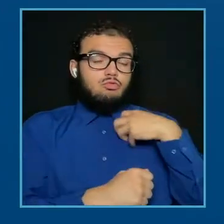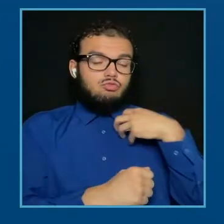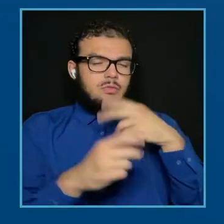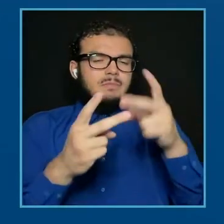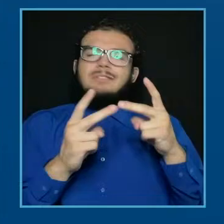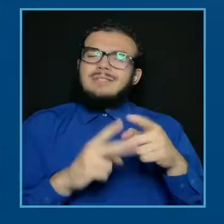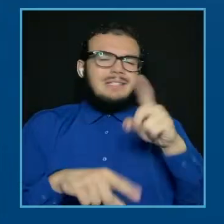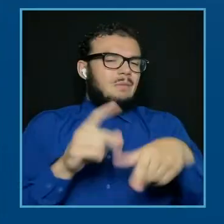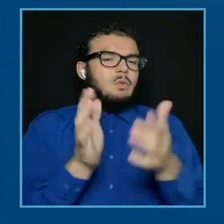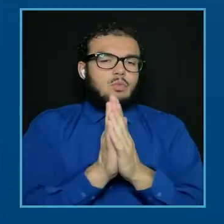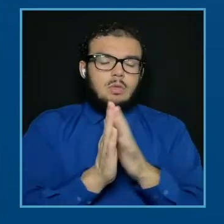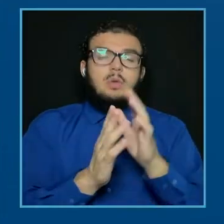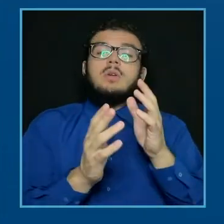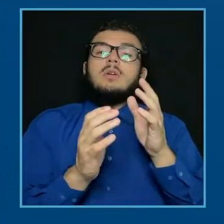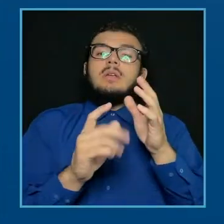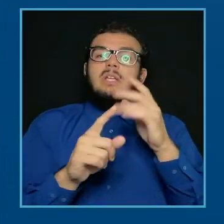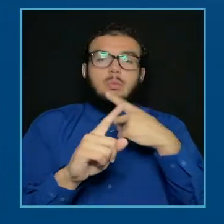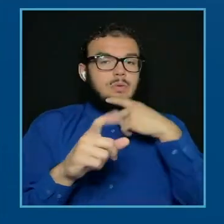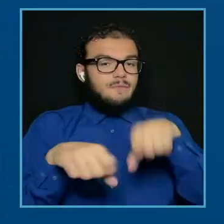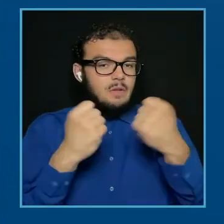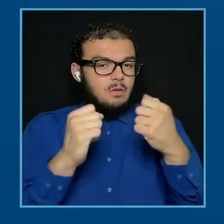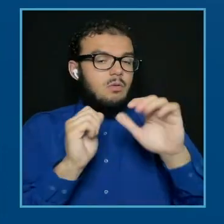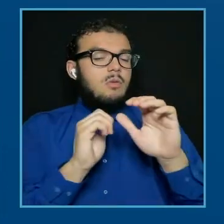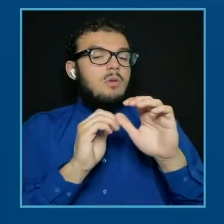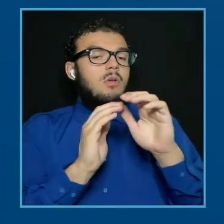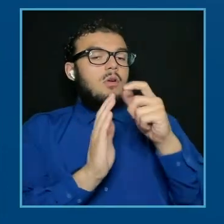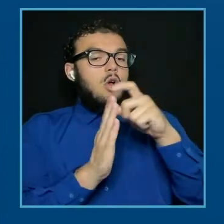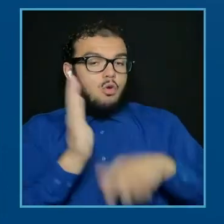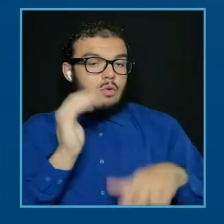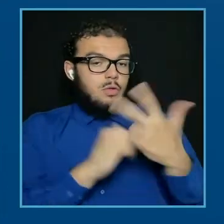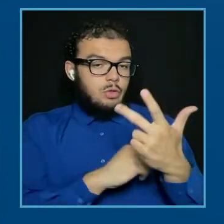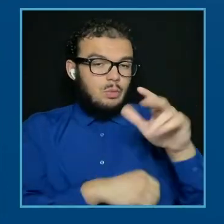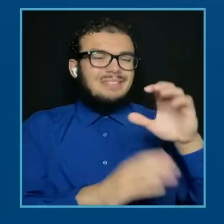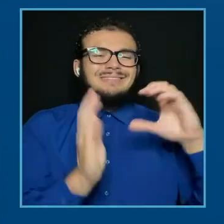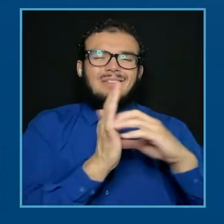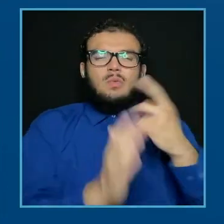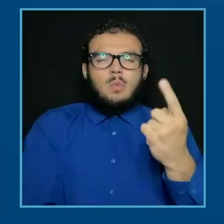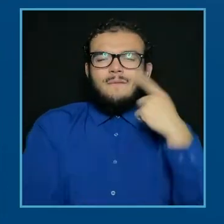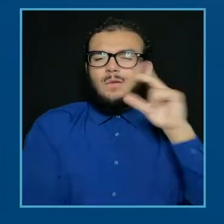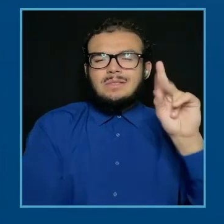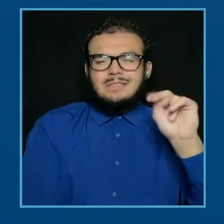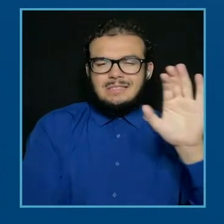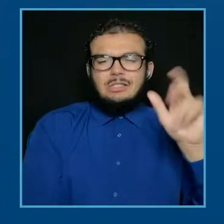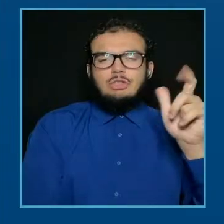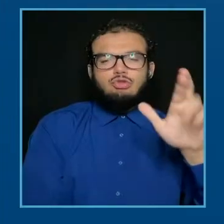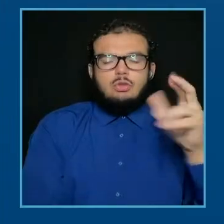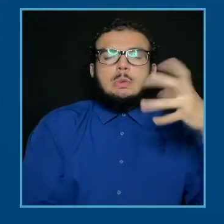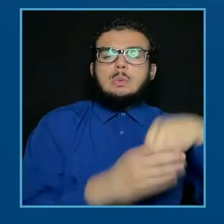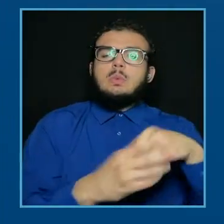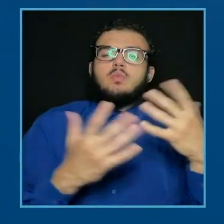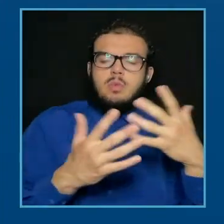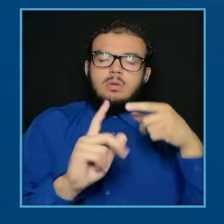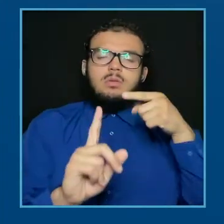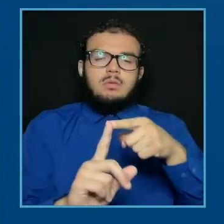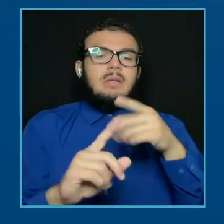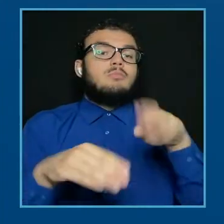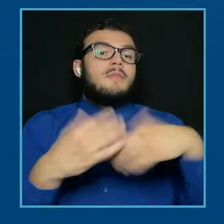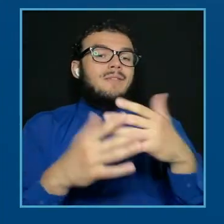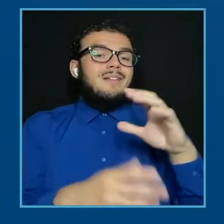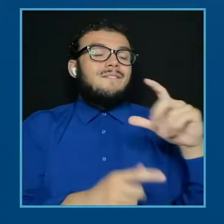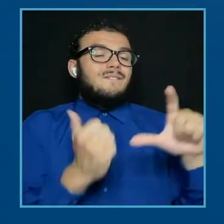because in doing so, it would violate Article 3, Section 1E of the DNC Charter, which requires that the 5 vice chair